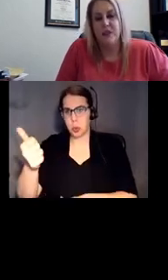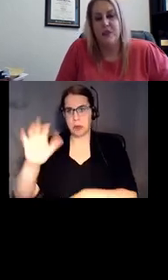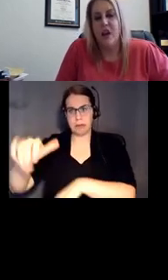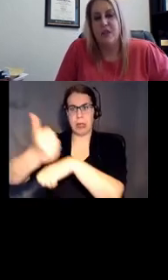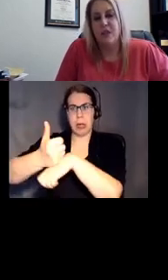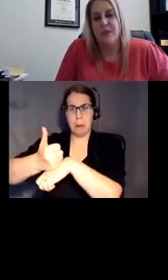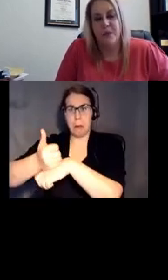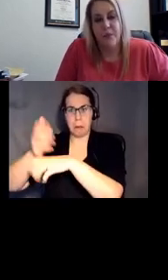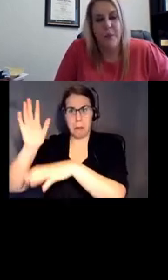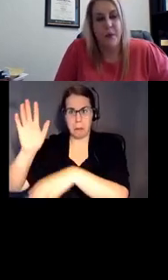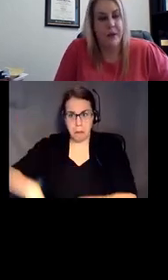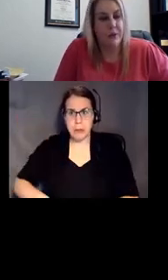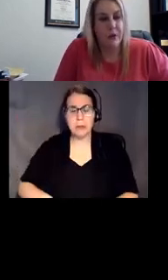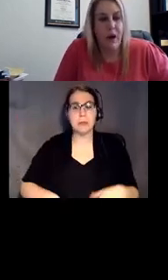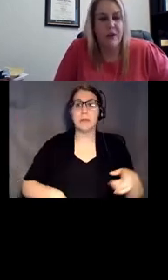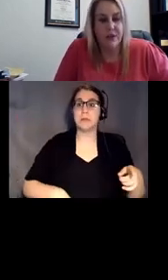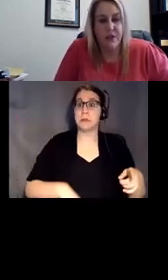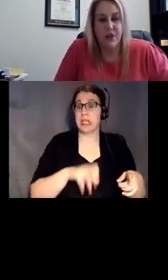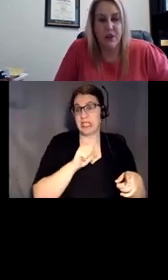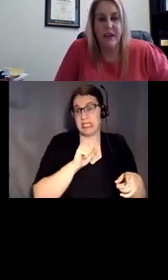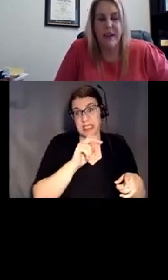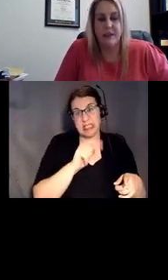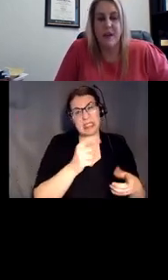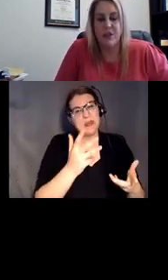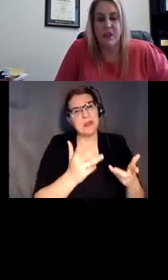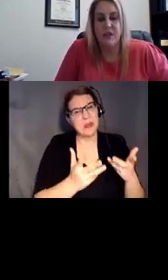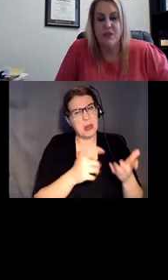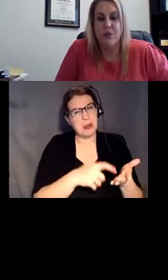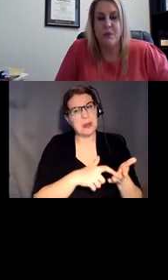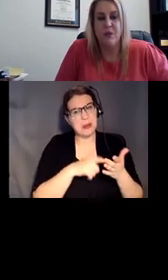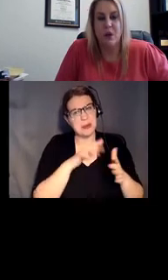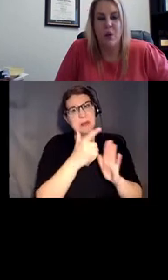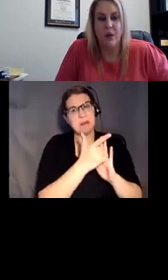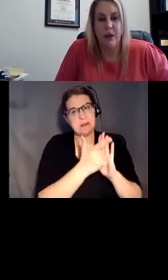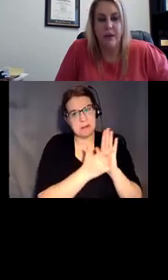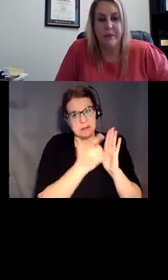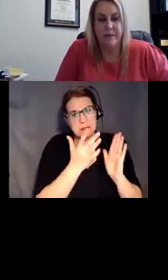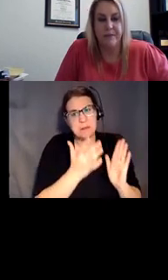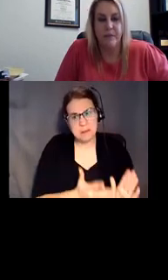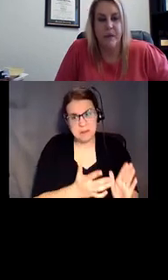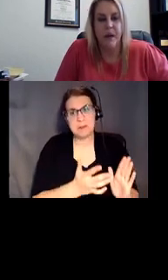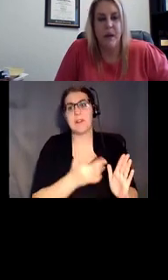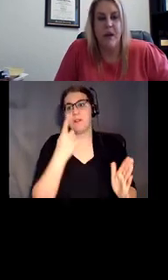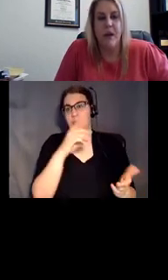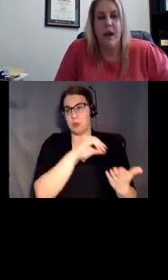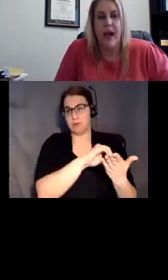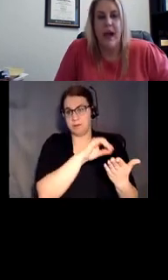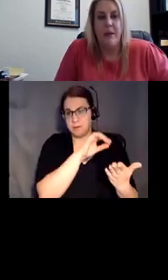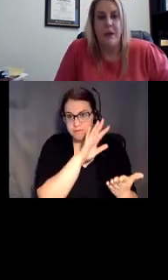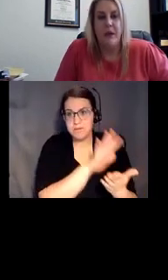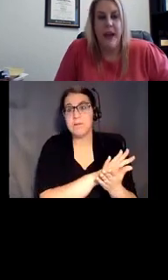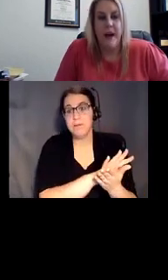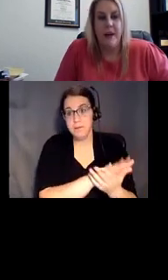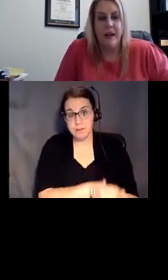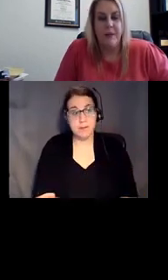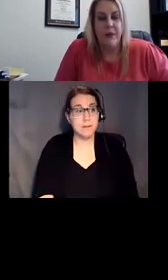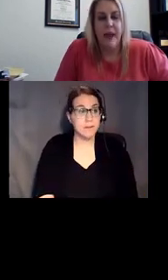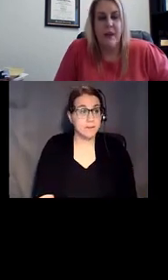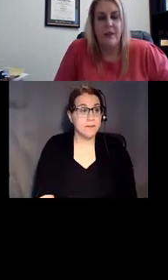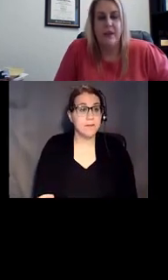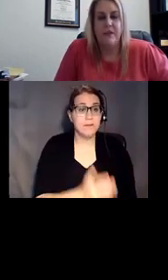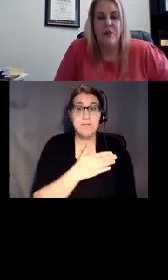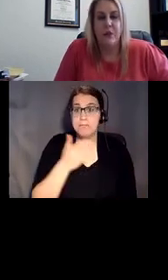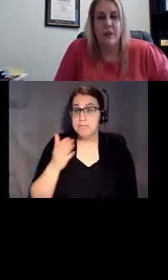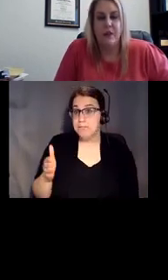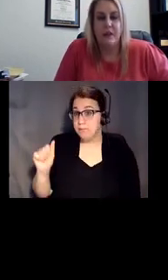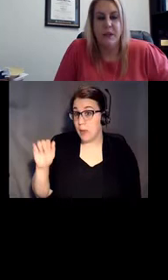supplemental needs trust probably requires an attorney, especially if it's going to be recorded. ABLE account, in an ABLE